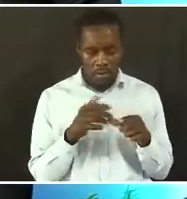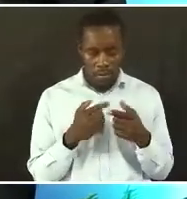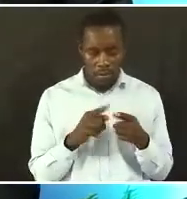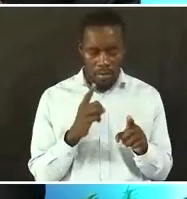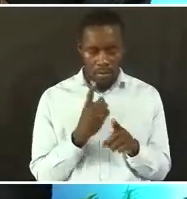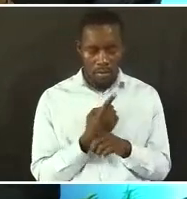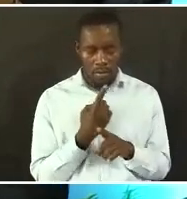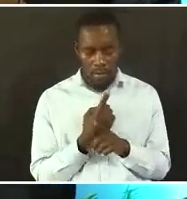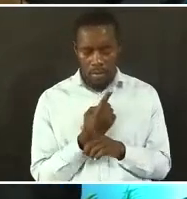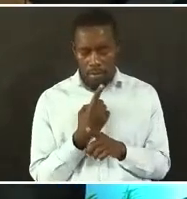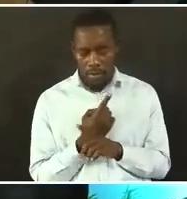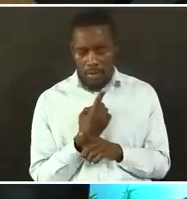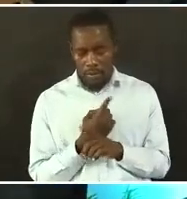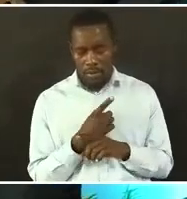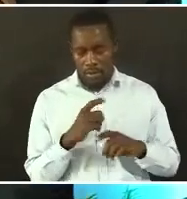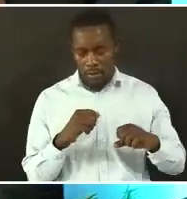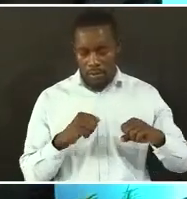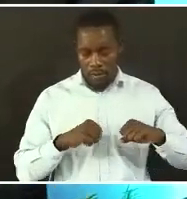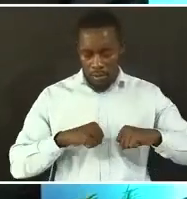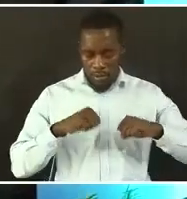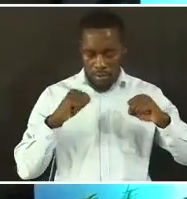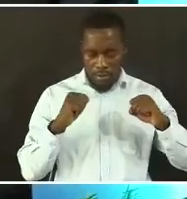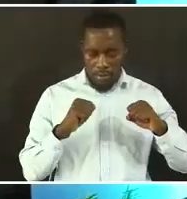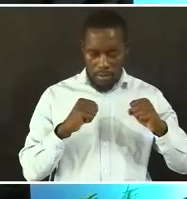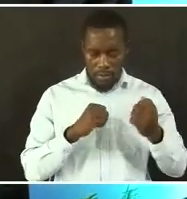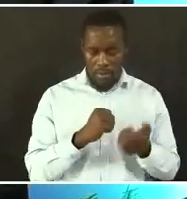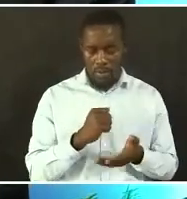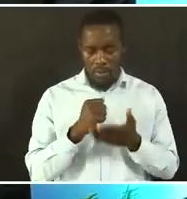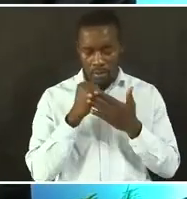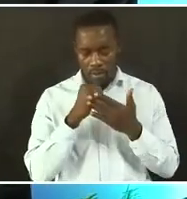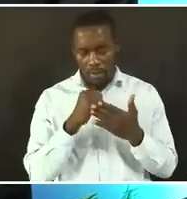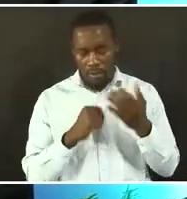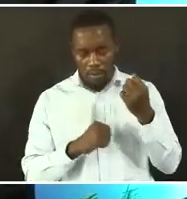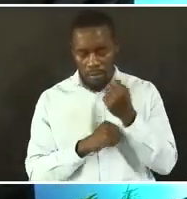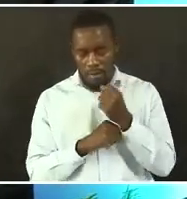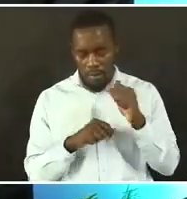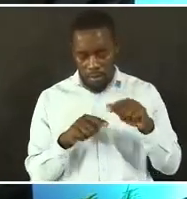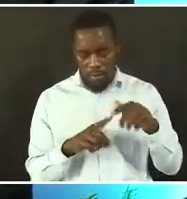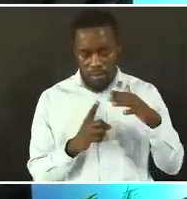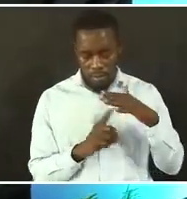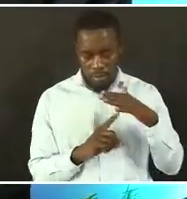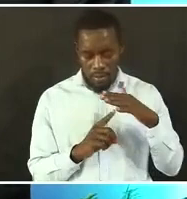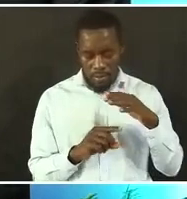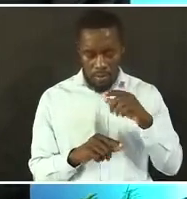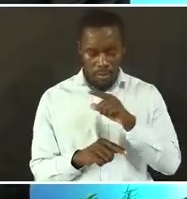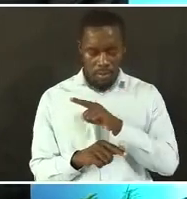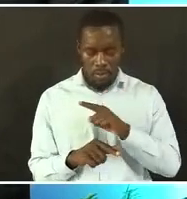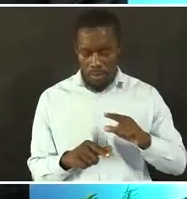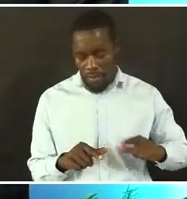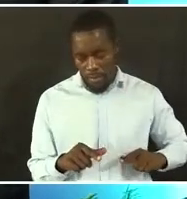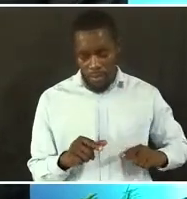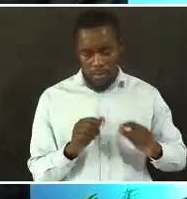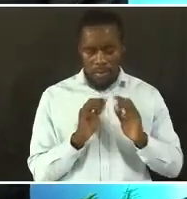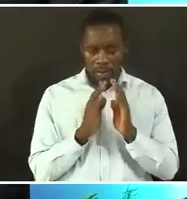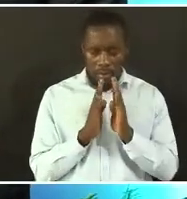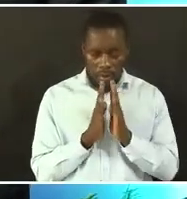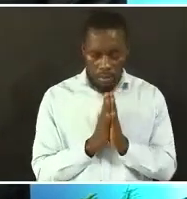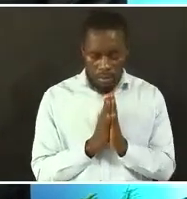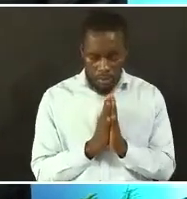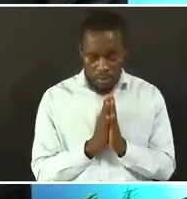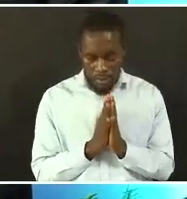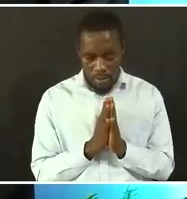support this ministry. And that's why your children have raised their hands. Now, God, I am praying it's a hand of faith that has been raised by